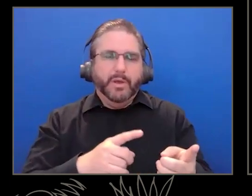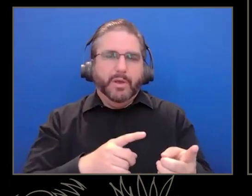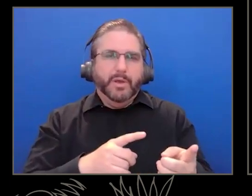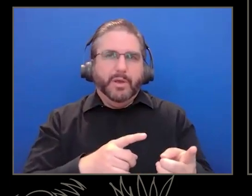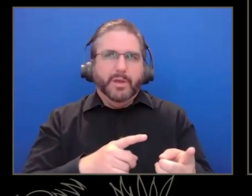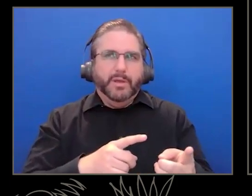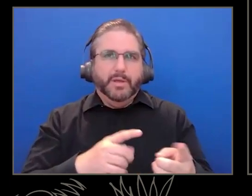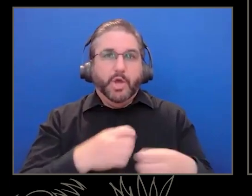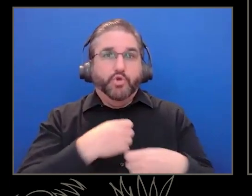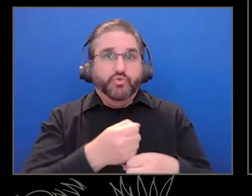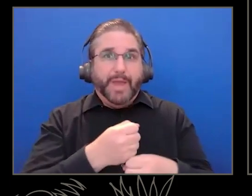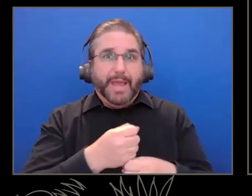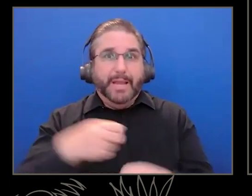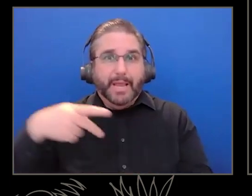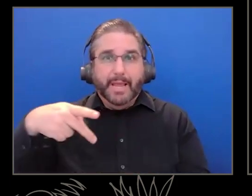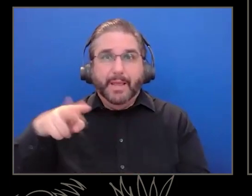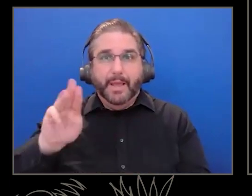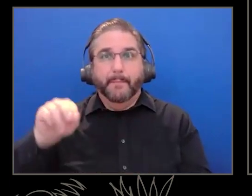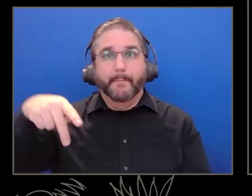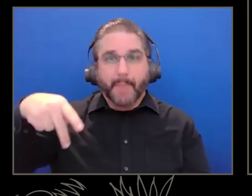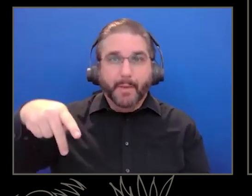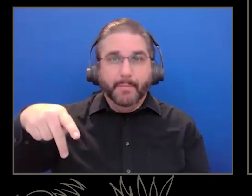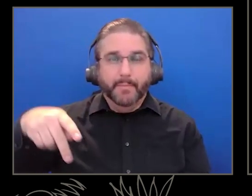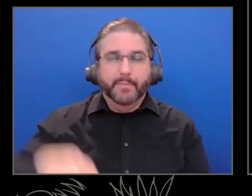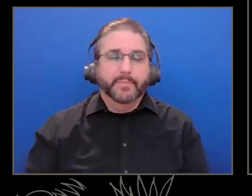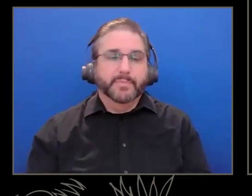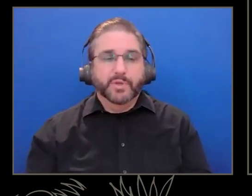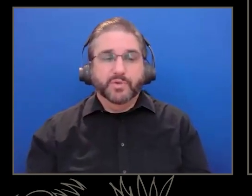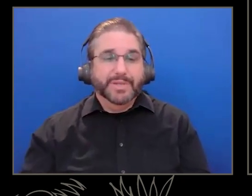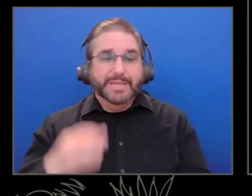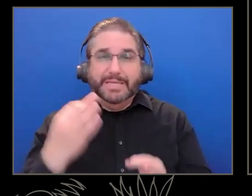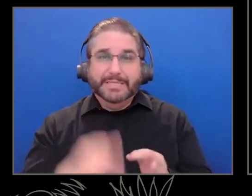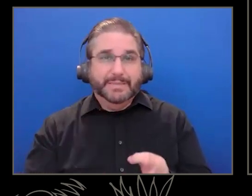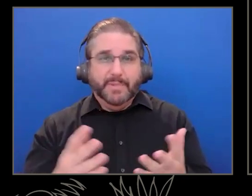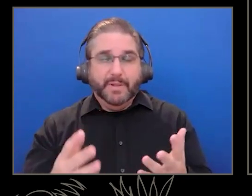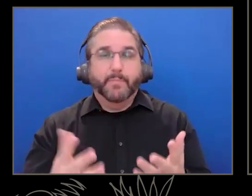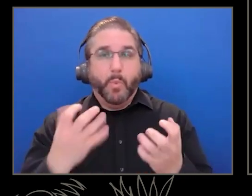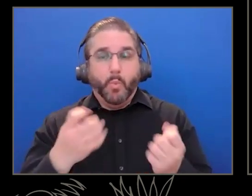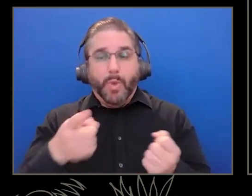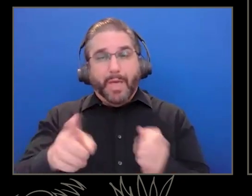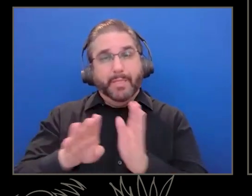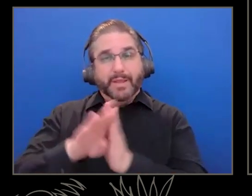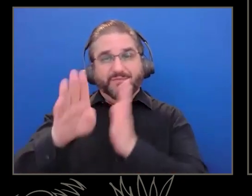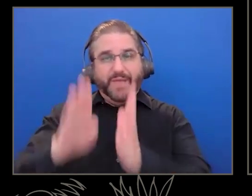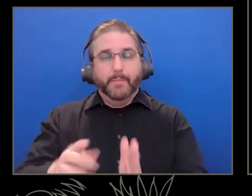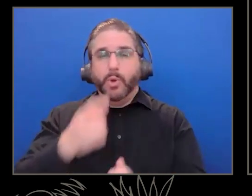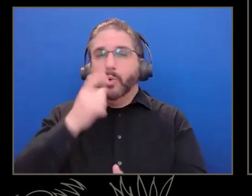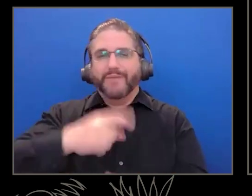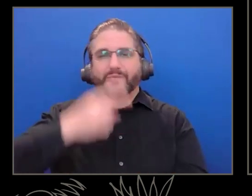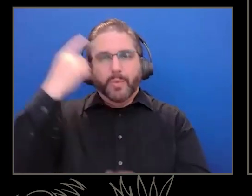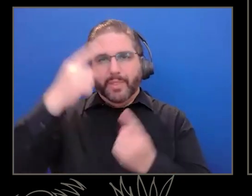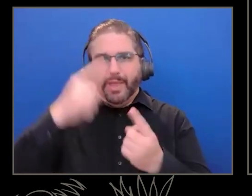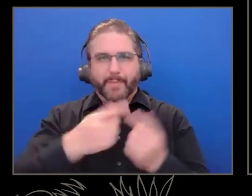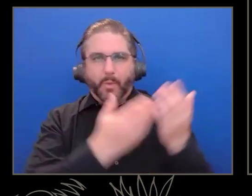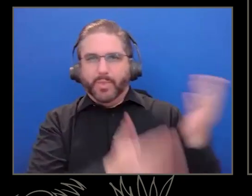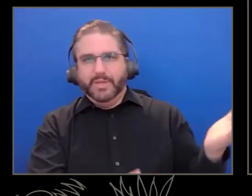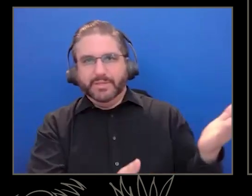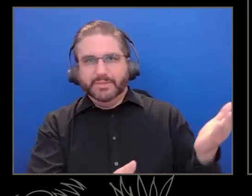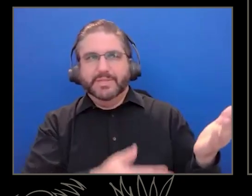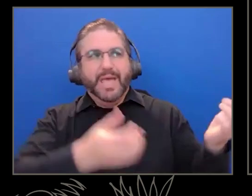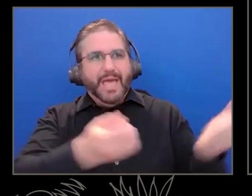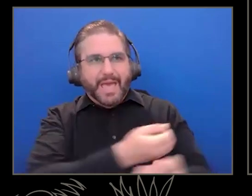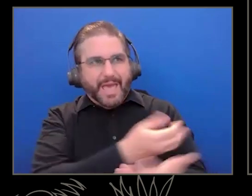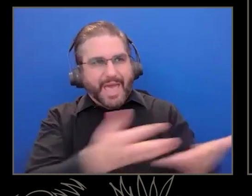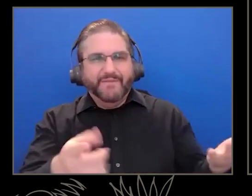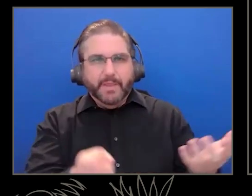we created Pump, which is very simple. The developer hopefully doesn't need to think about this. By default, everything should work like